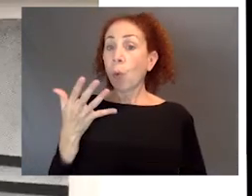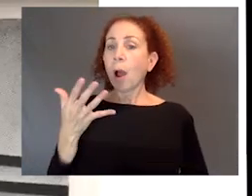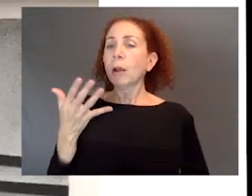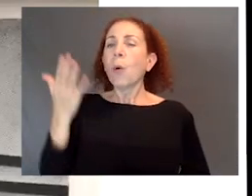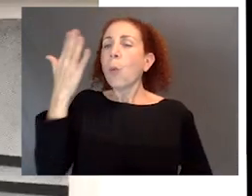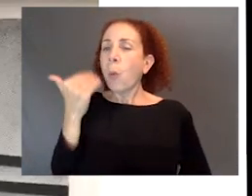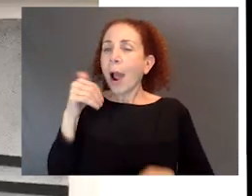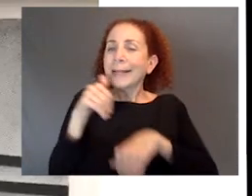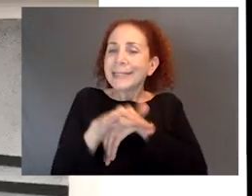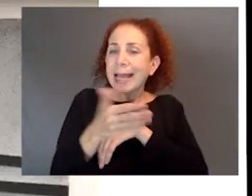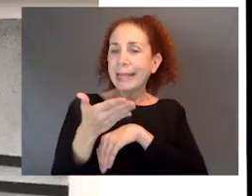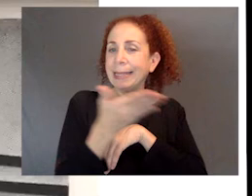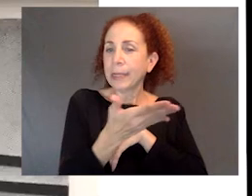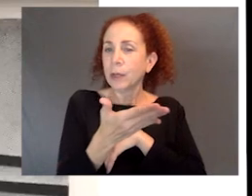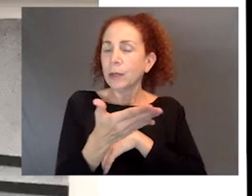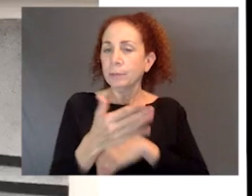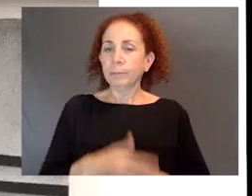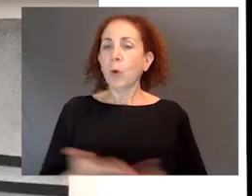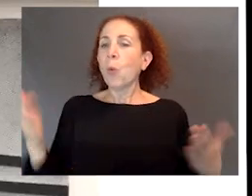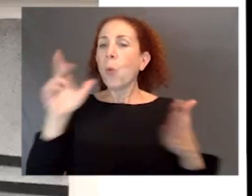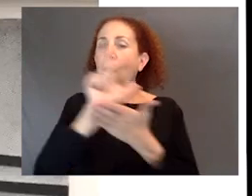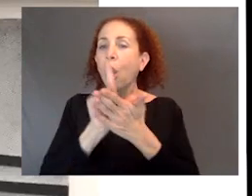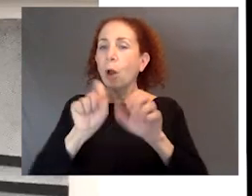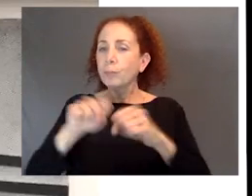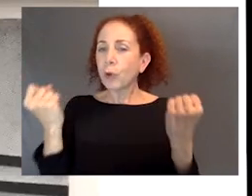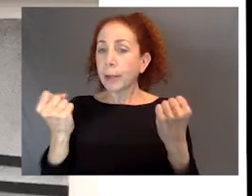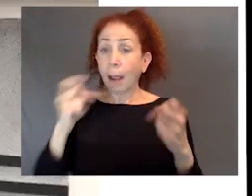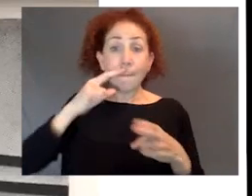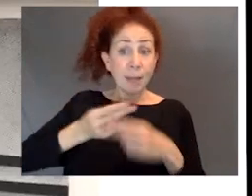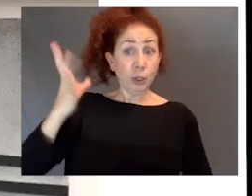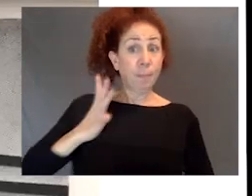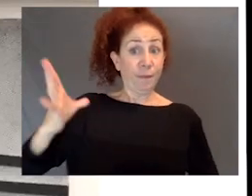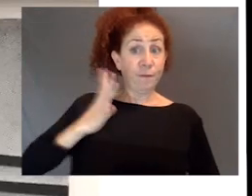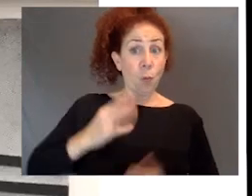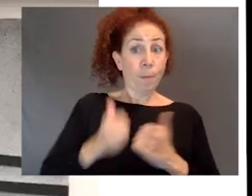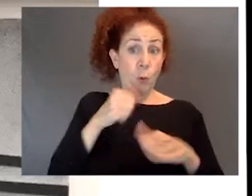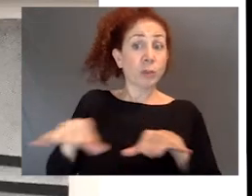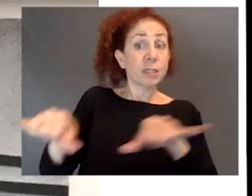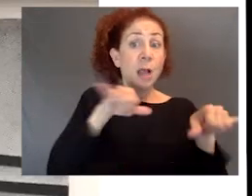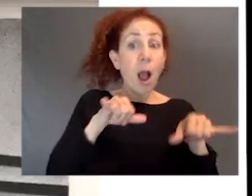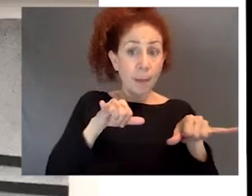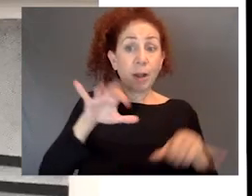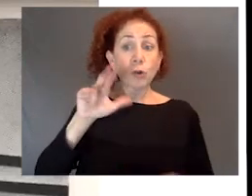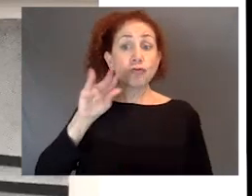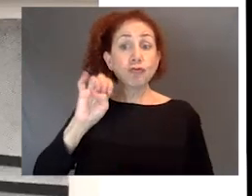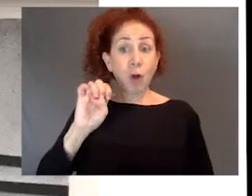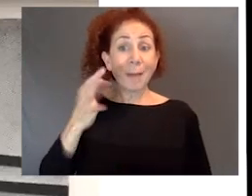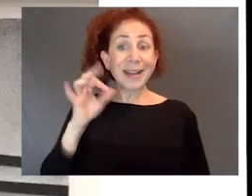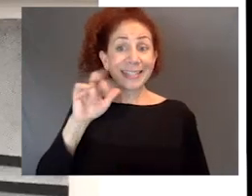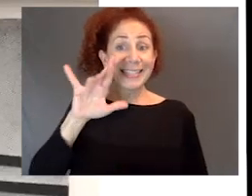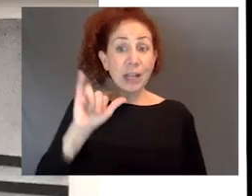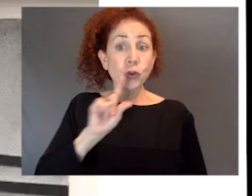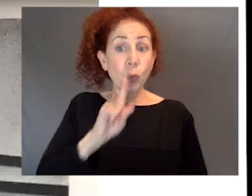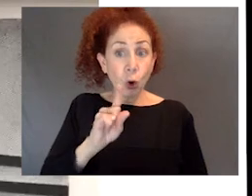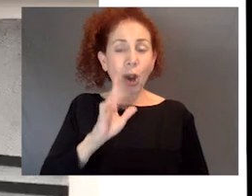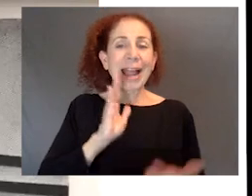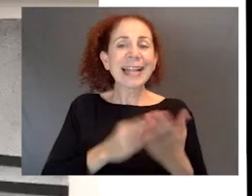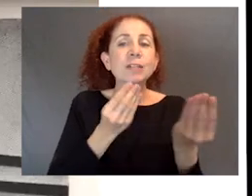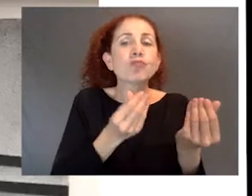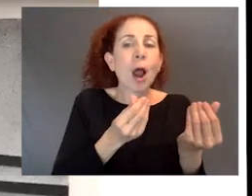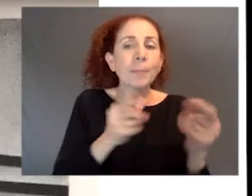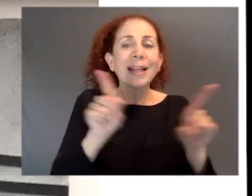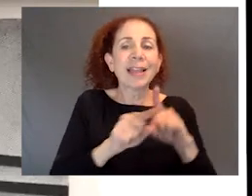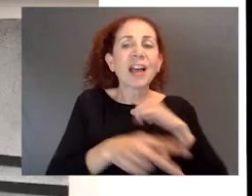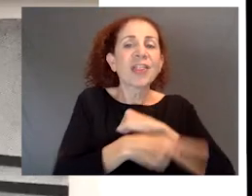that sent people to the penitentiary. As I mentioned before, the most common crimes in the 19th century were crimes against